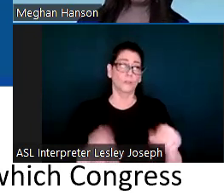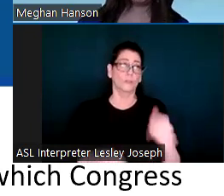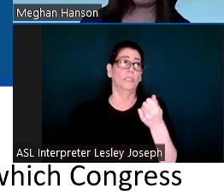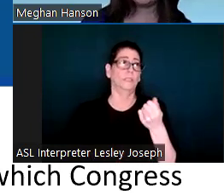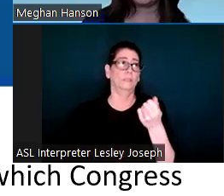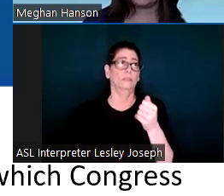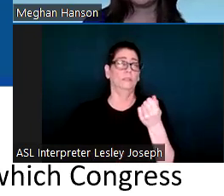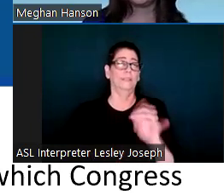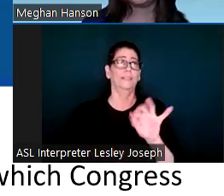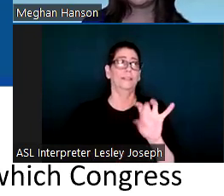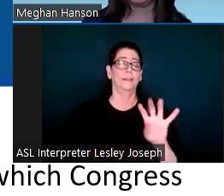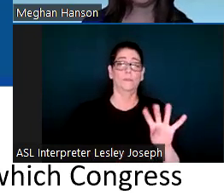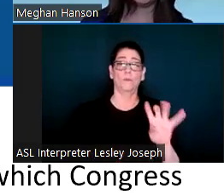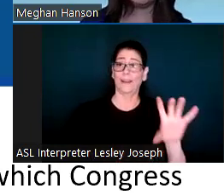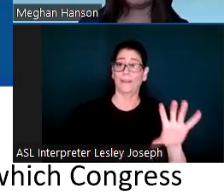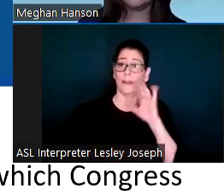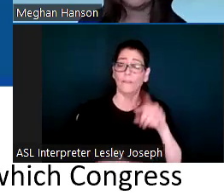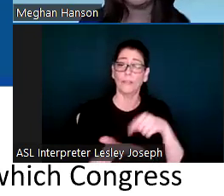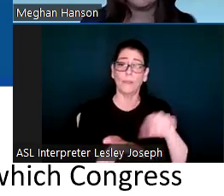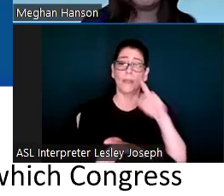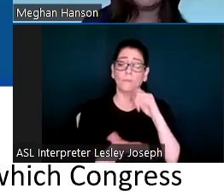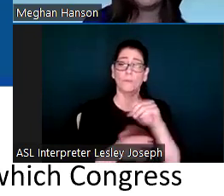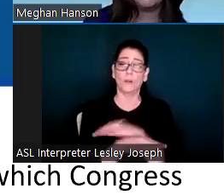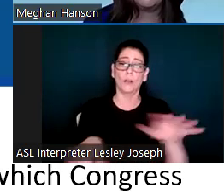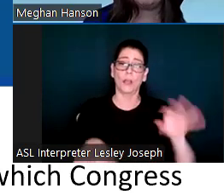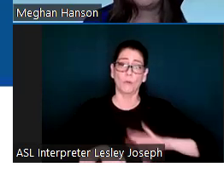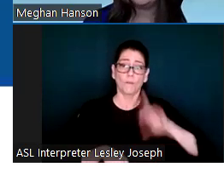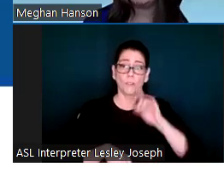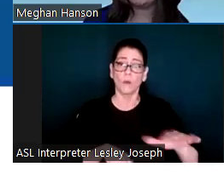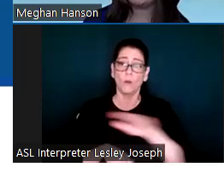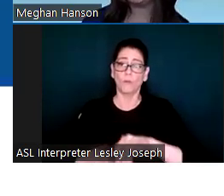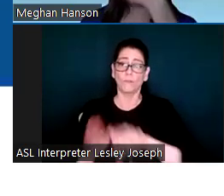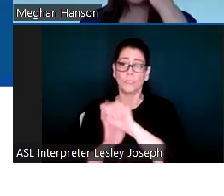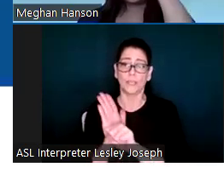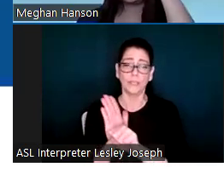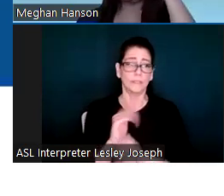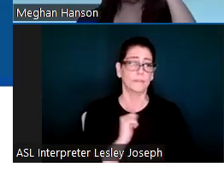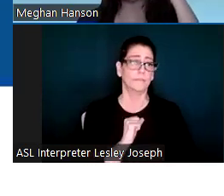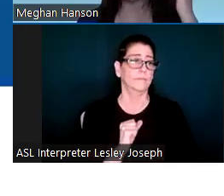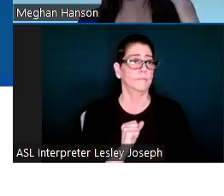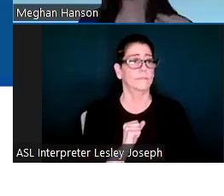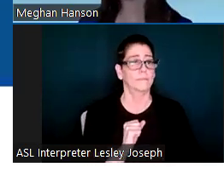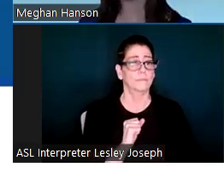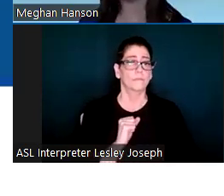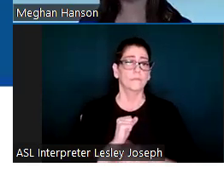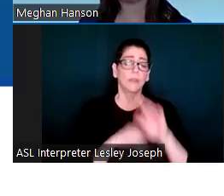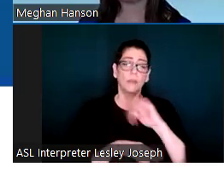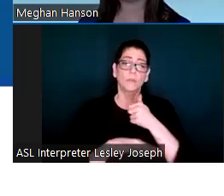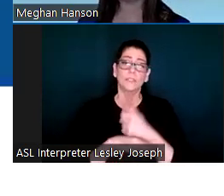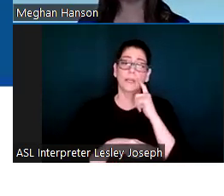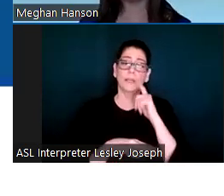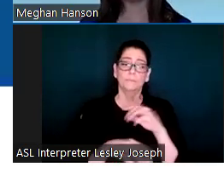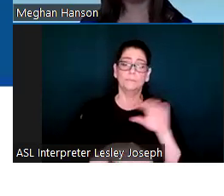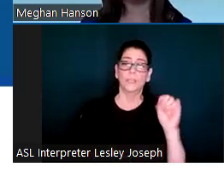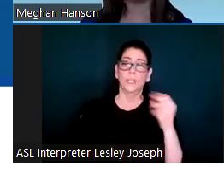funded nonprofits across the state. We can actually move to the next slide, please. It funded nonprofits across the state, and they set up sheltered